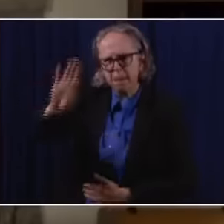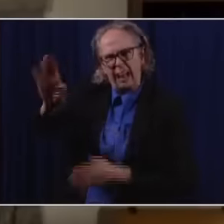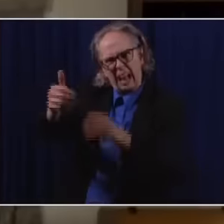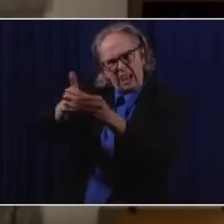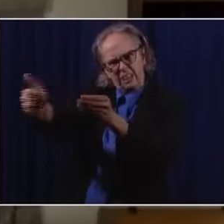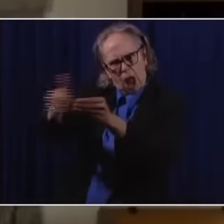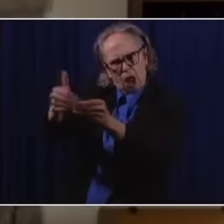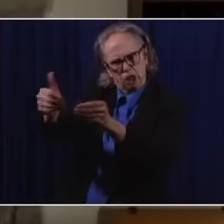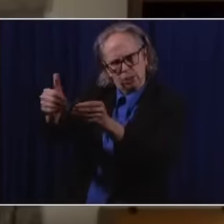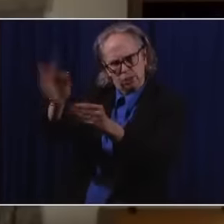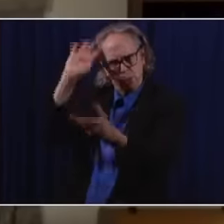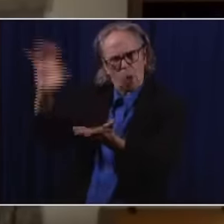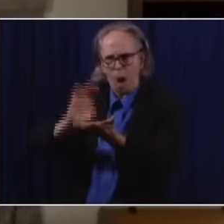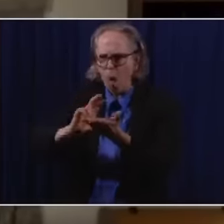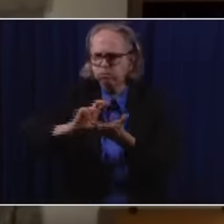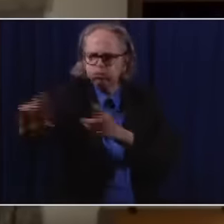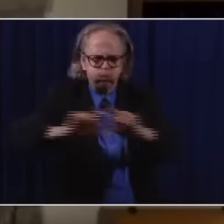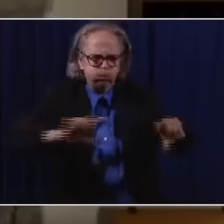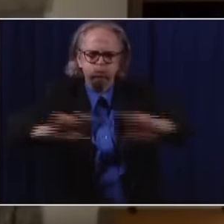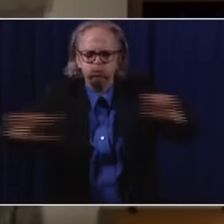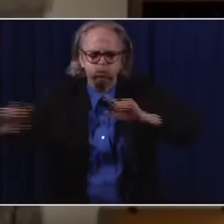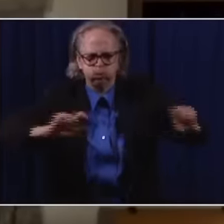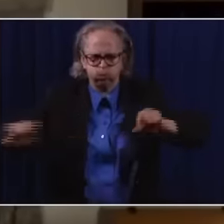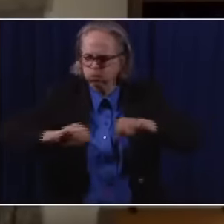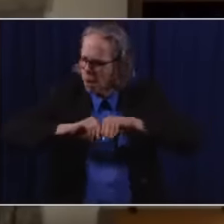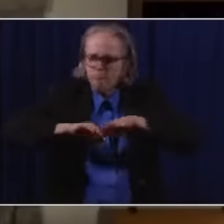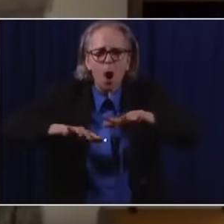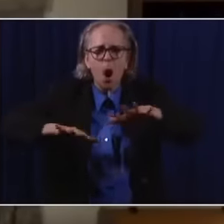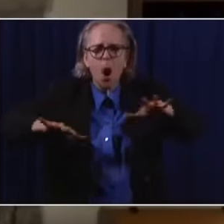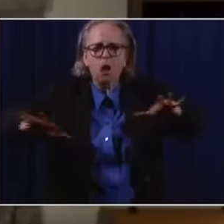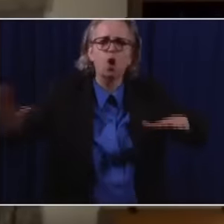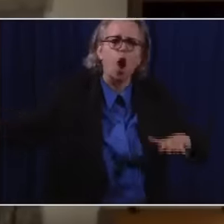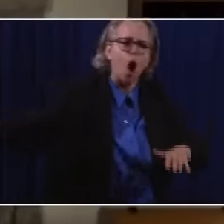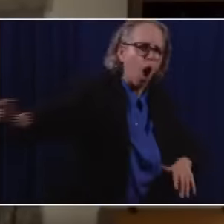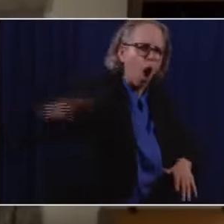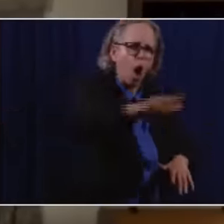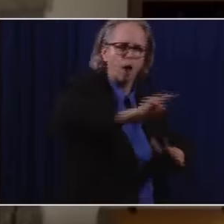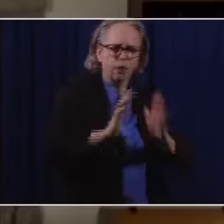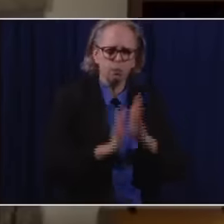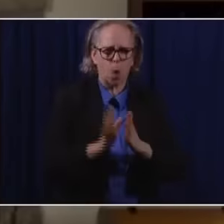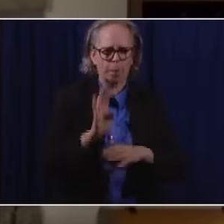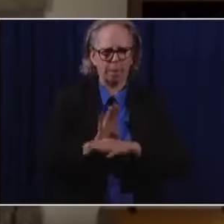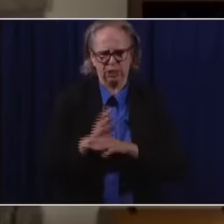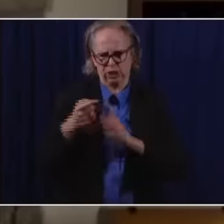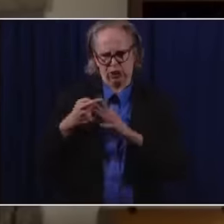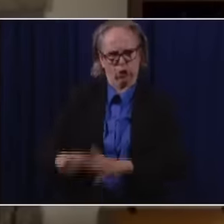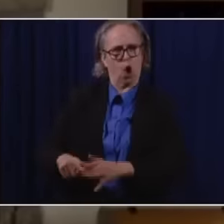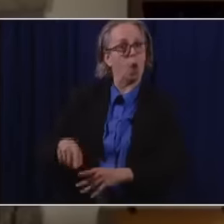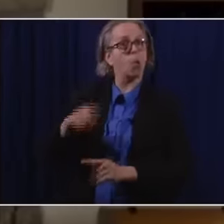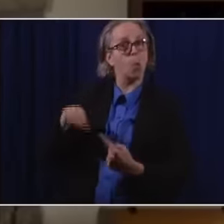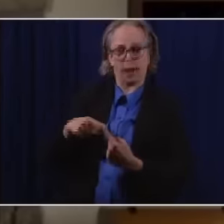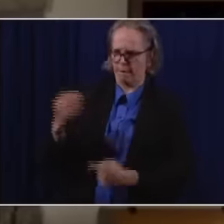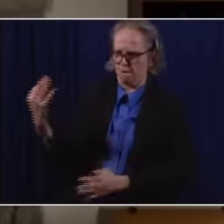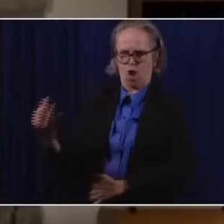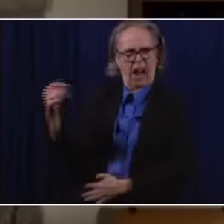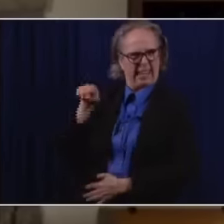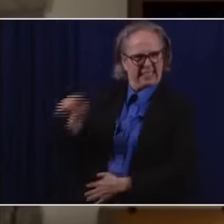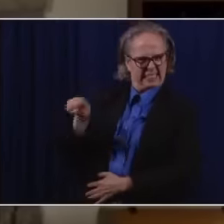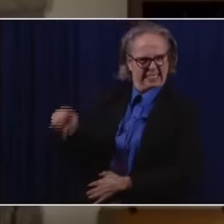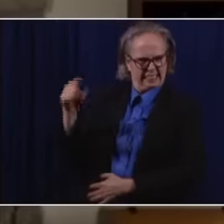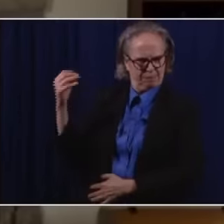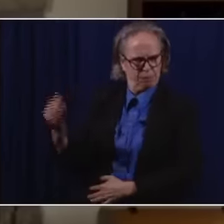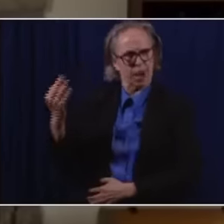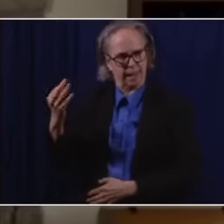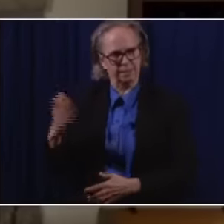$1.3 billion that will be going out in checks starting on Friday to businesses throughout the